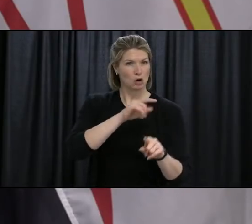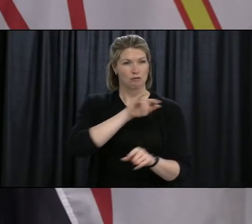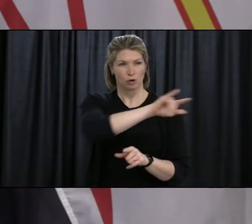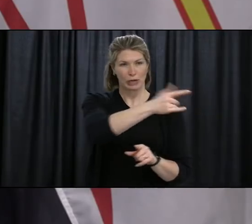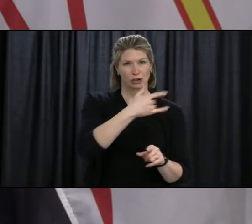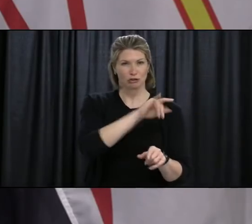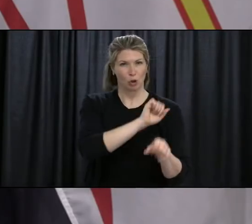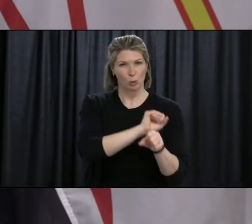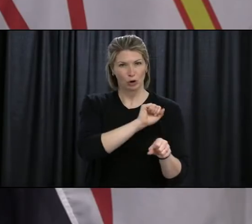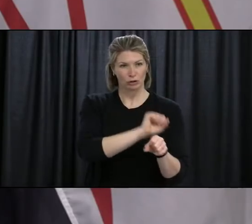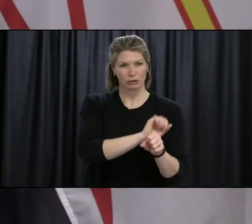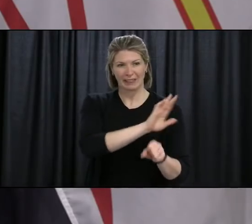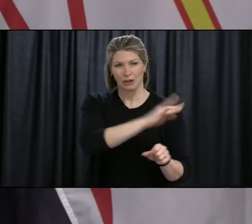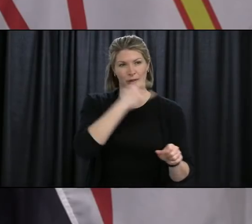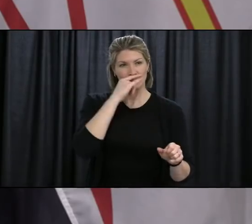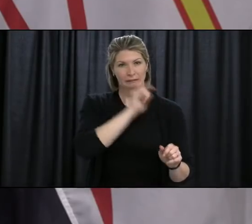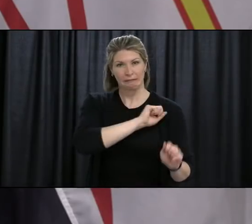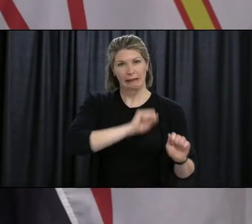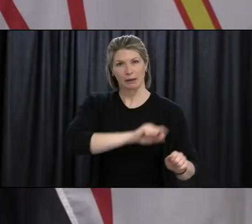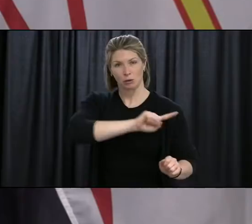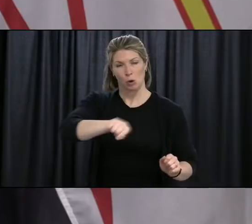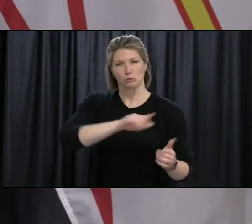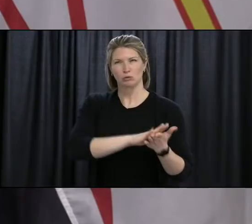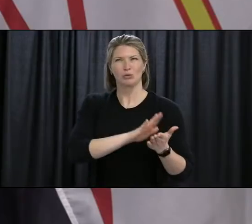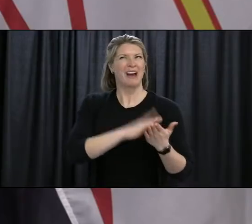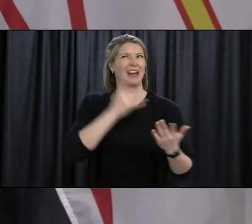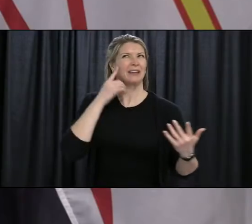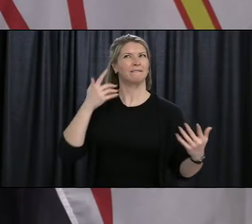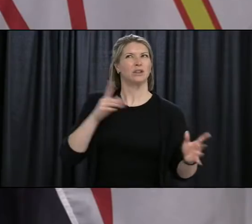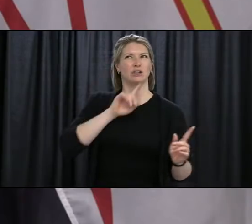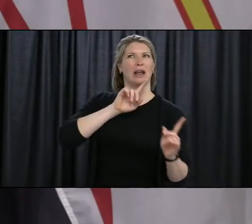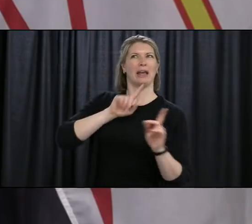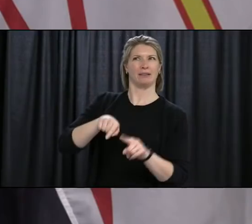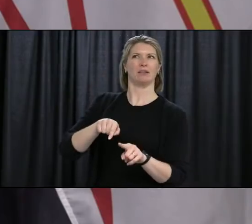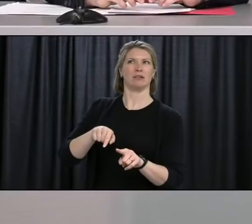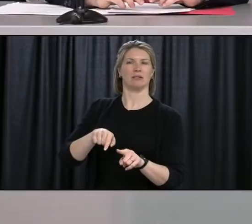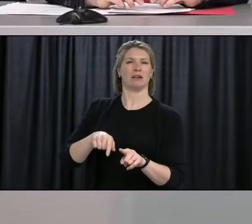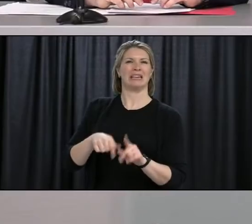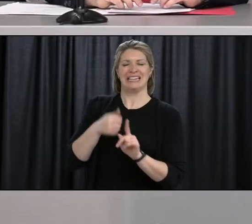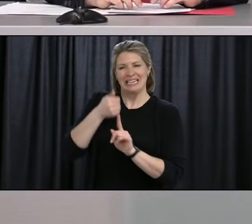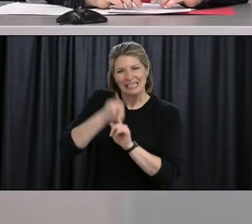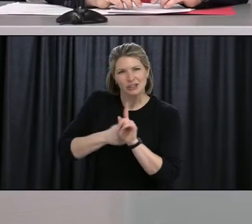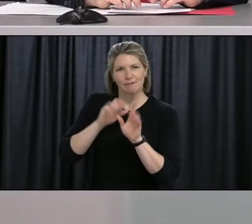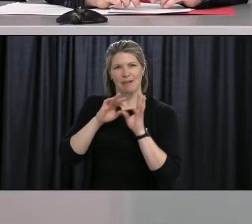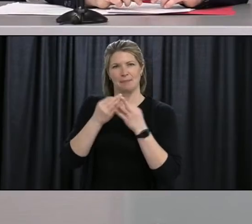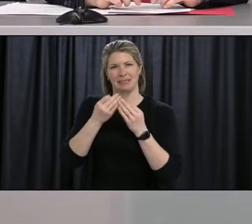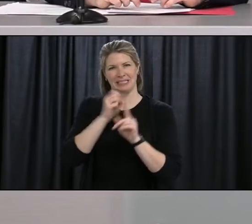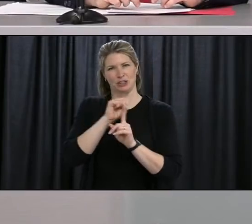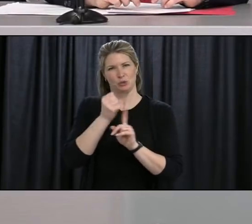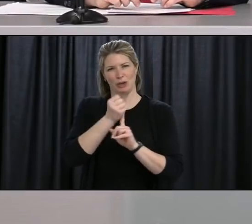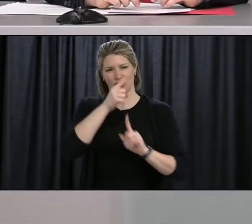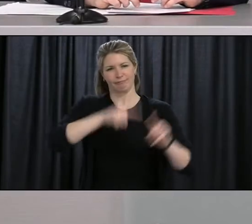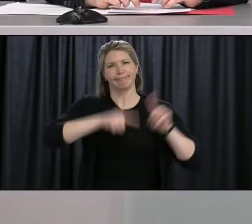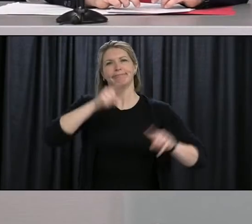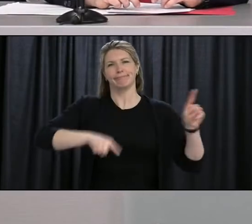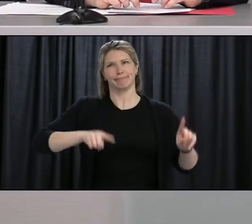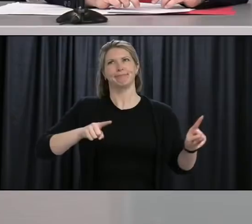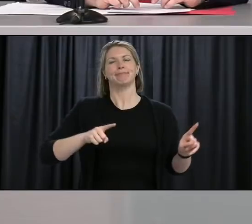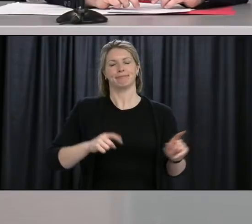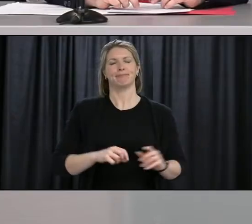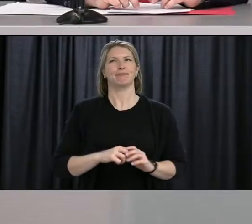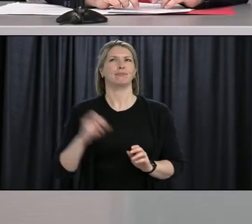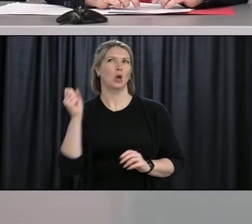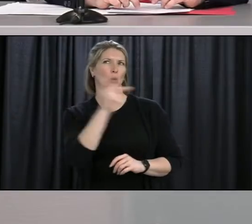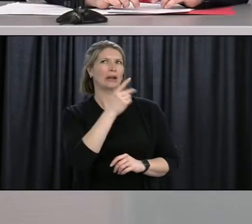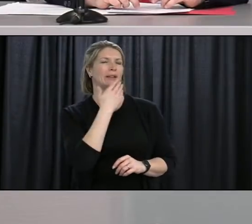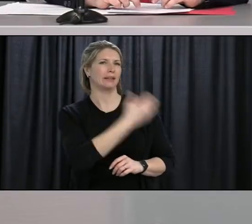things on a case-by-case basis. Thank you. Our next questions are from Elizabeth Witten with